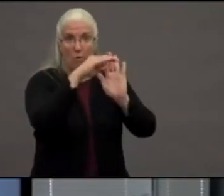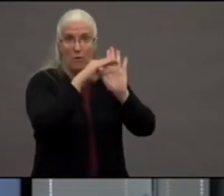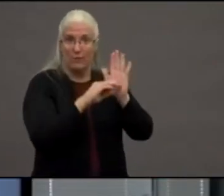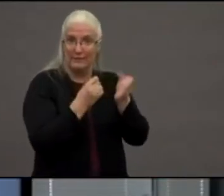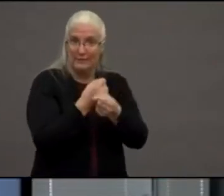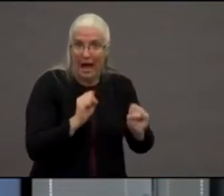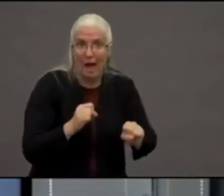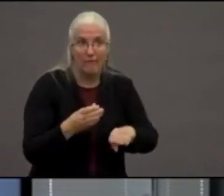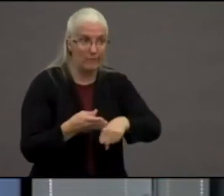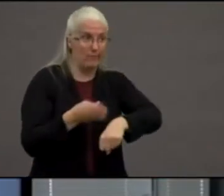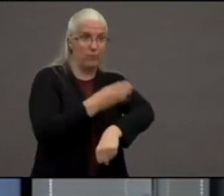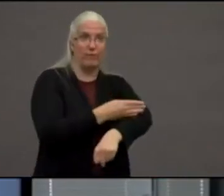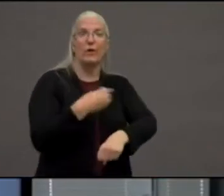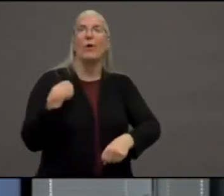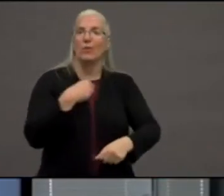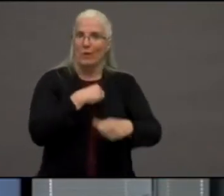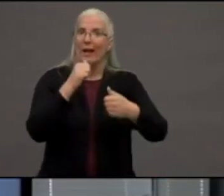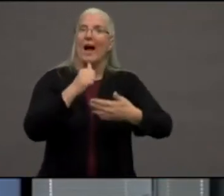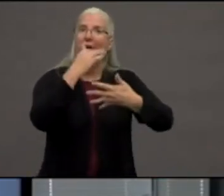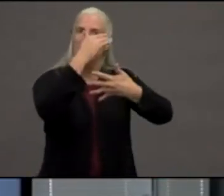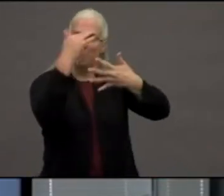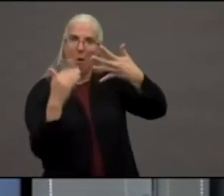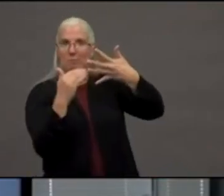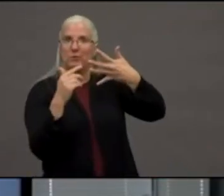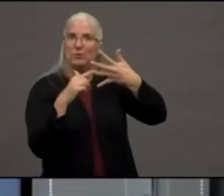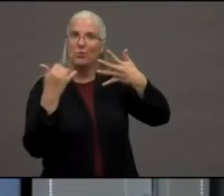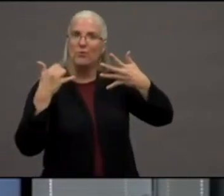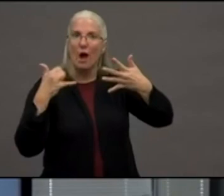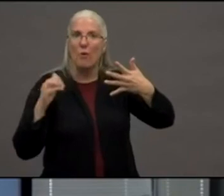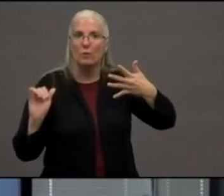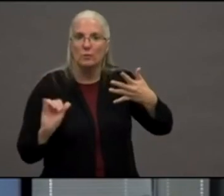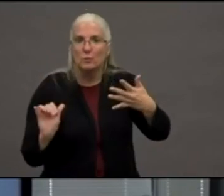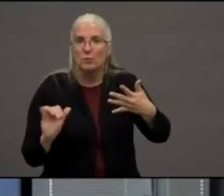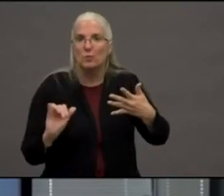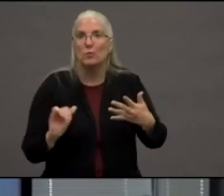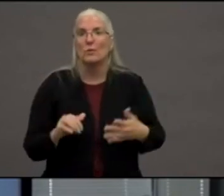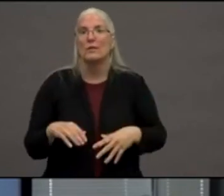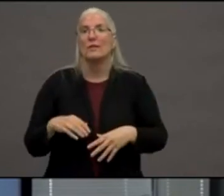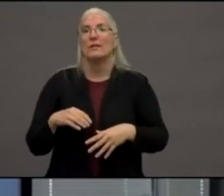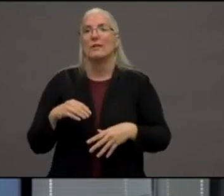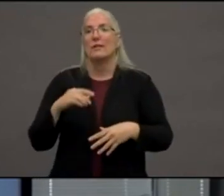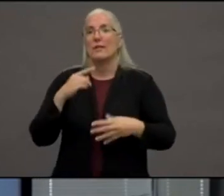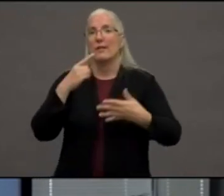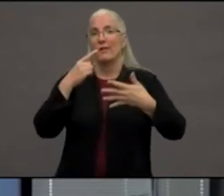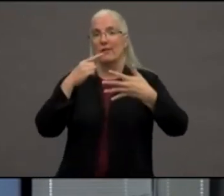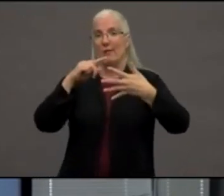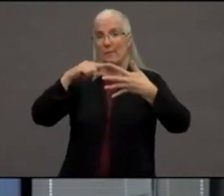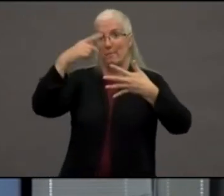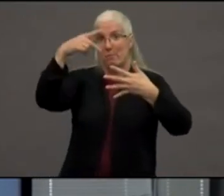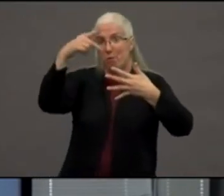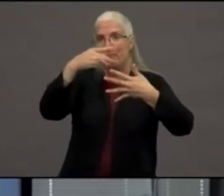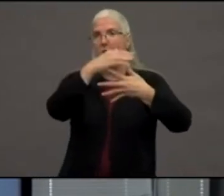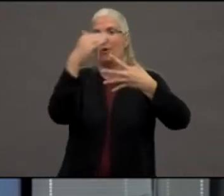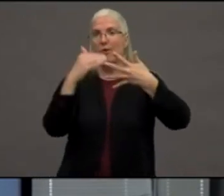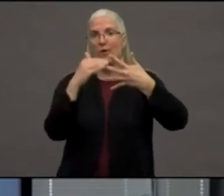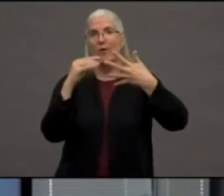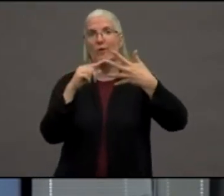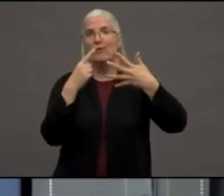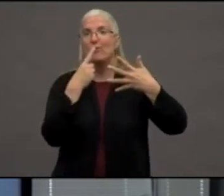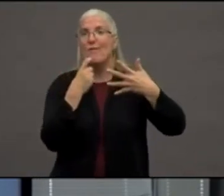into this. Absolutely. And once we get into the red, actually for gyms, because I'm concerned about gyms, they can open indoors for a 10%